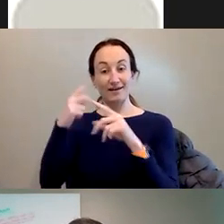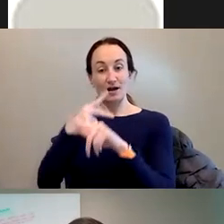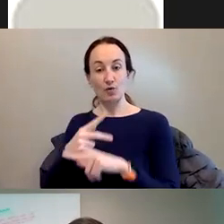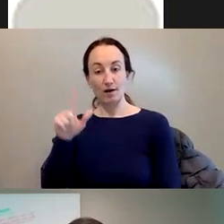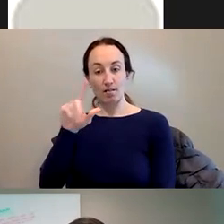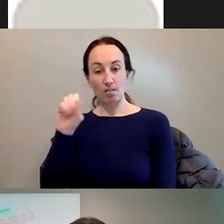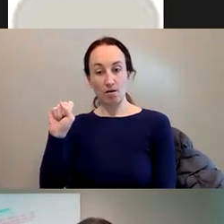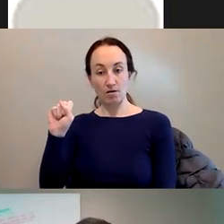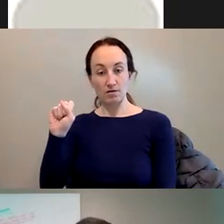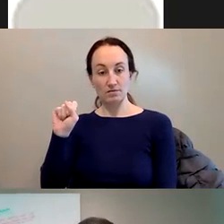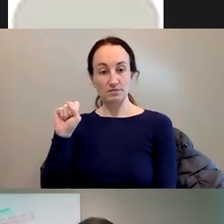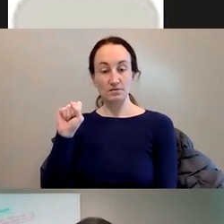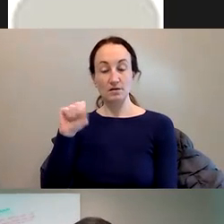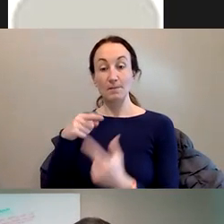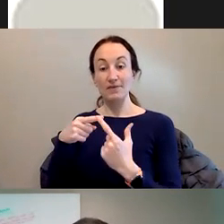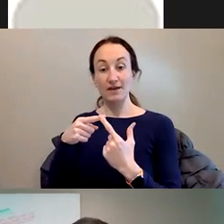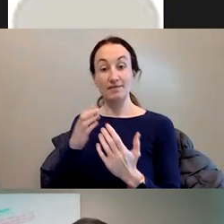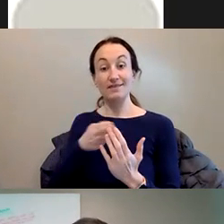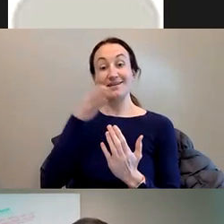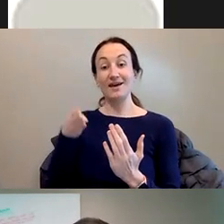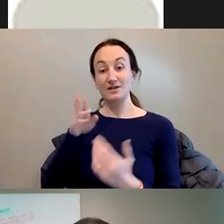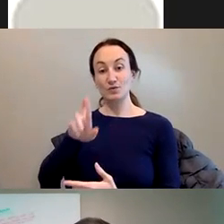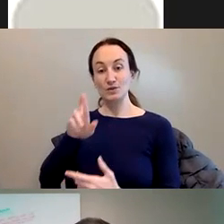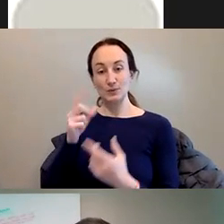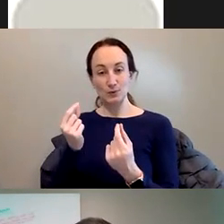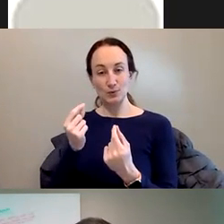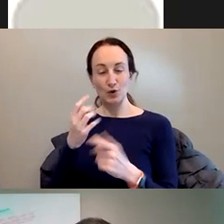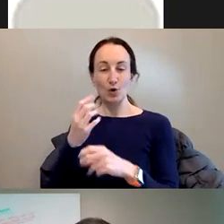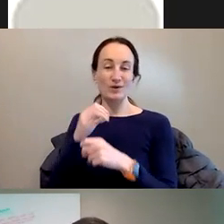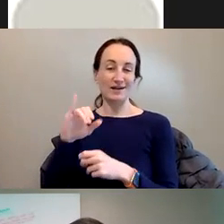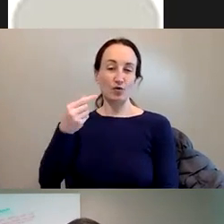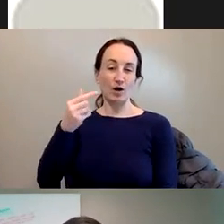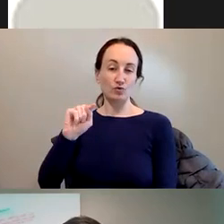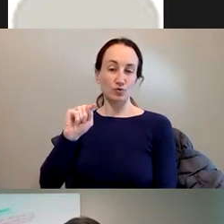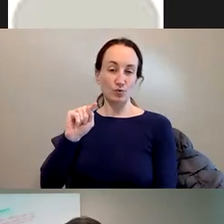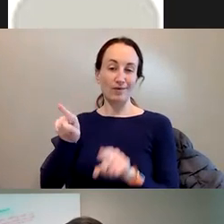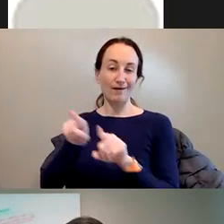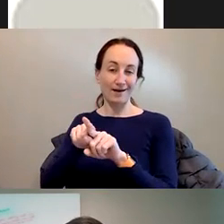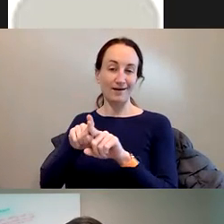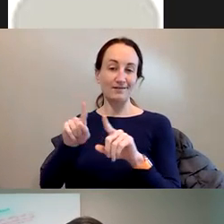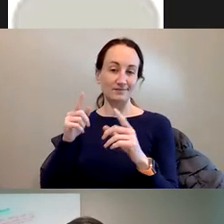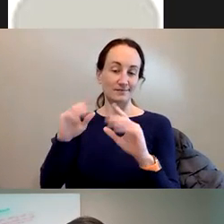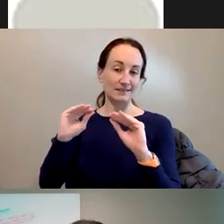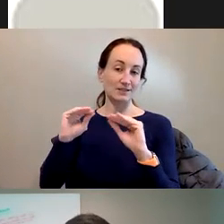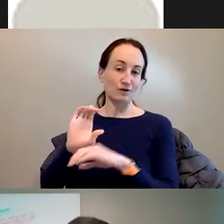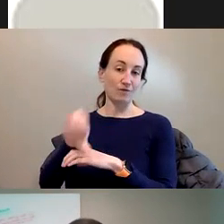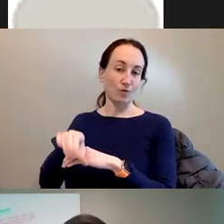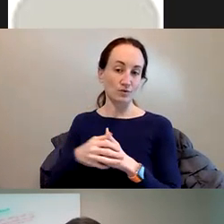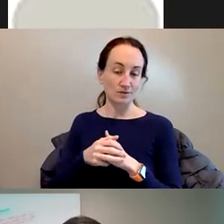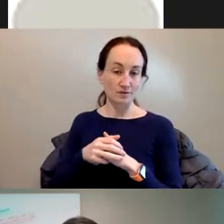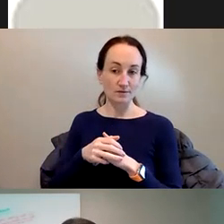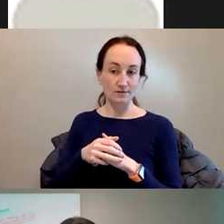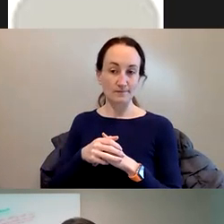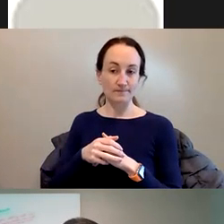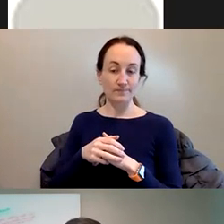but when we move on to the next residue, we just take the ground truth as a teacher forcing. So in